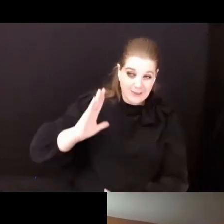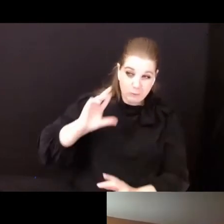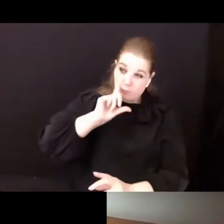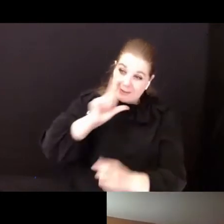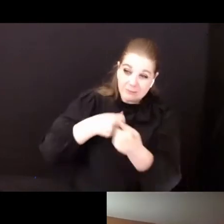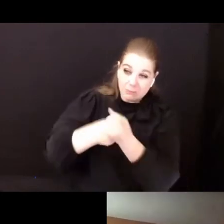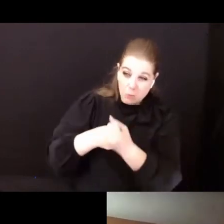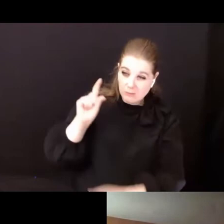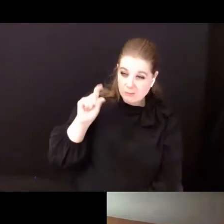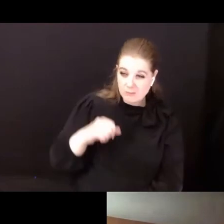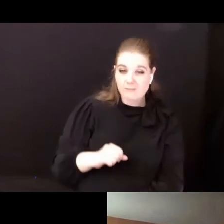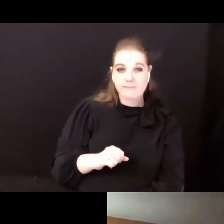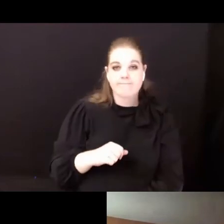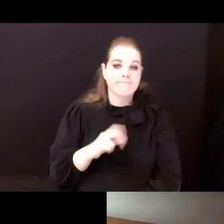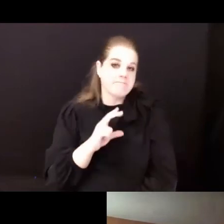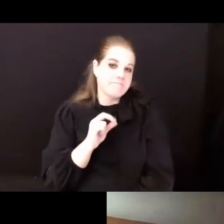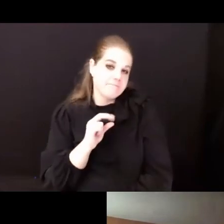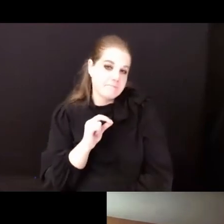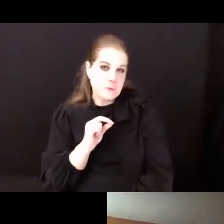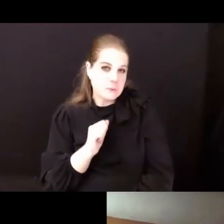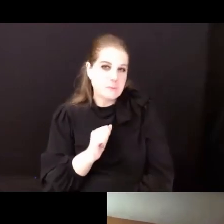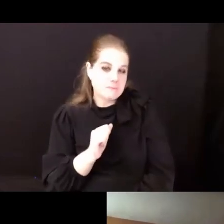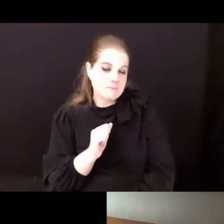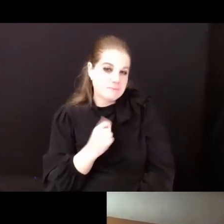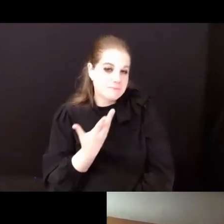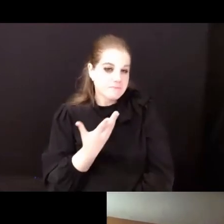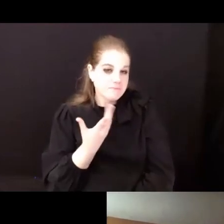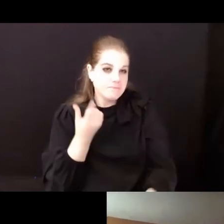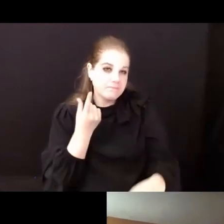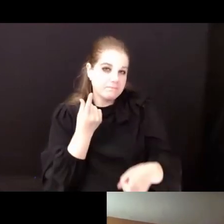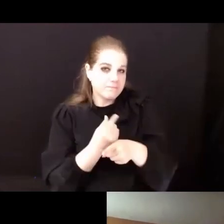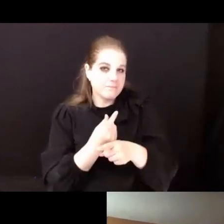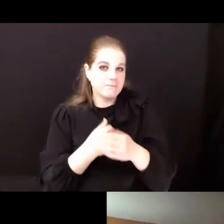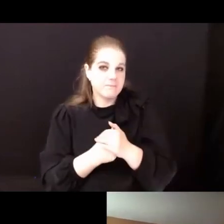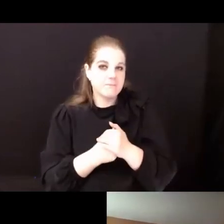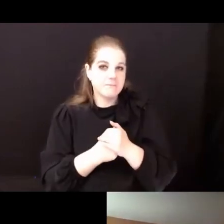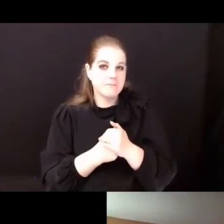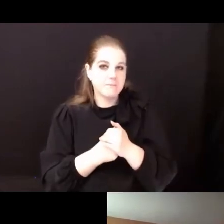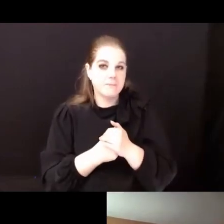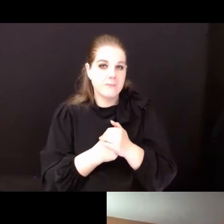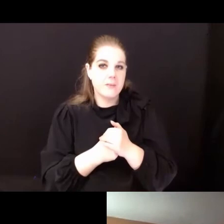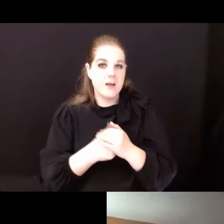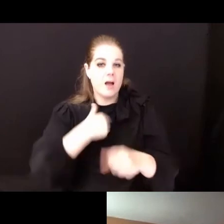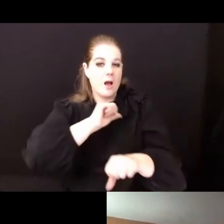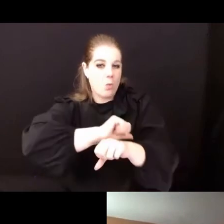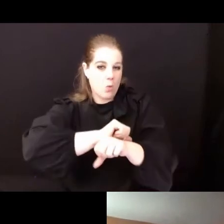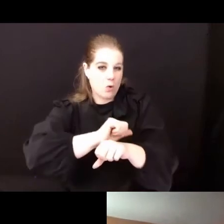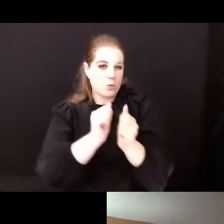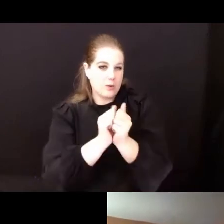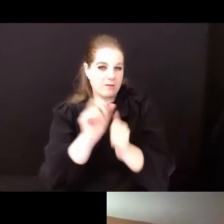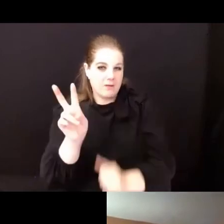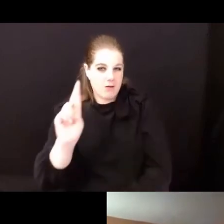No, and this is, I mean, right, because I wouldn't what we had before it